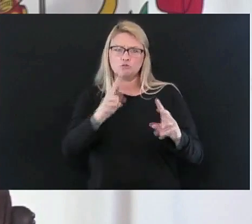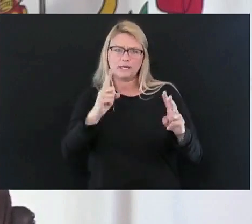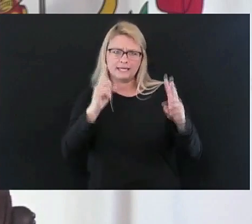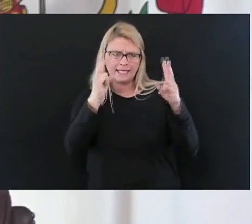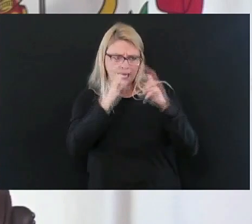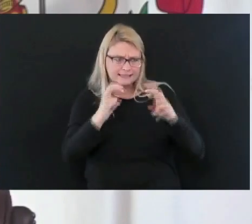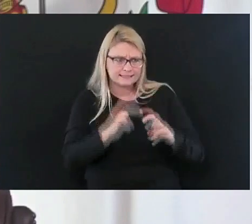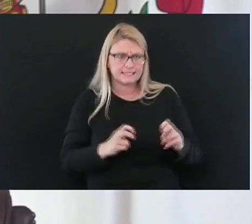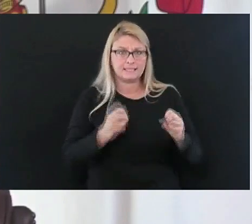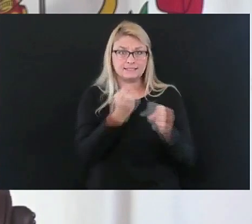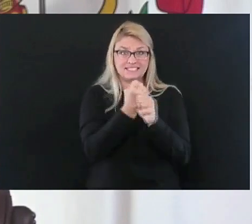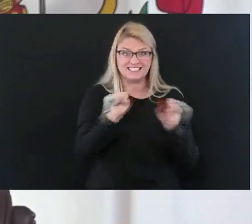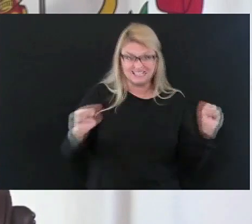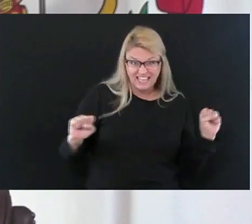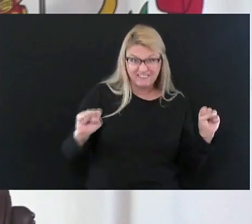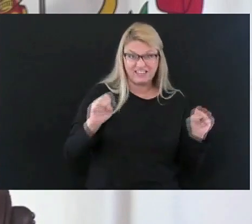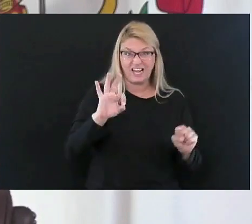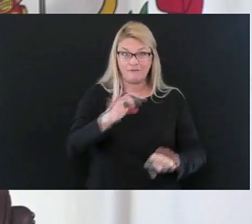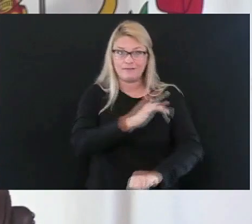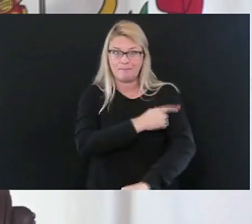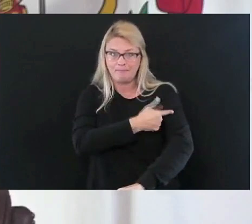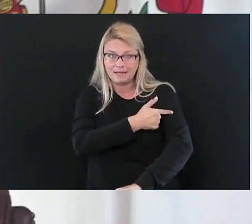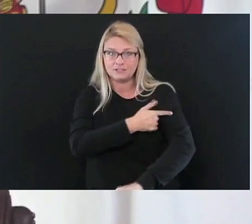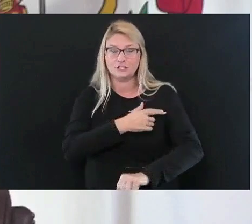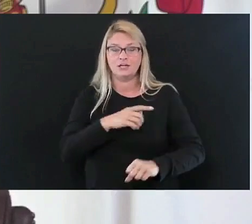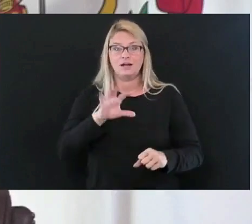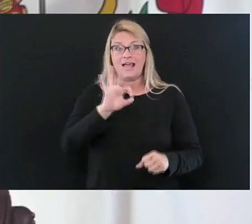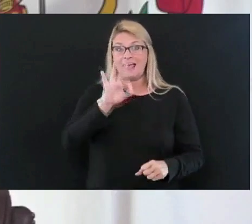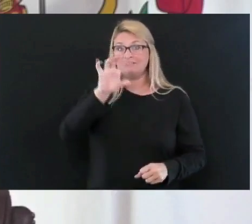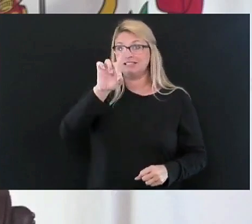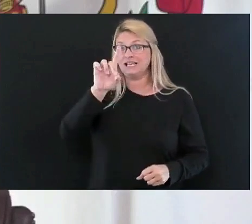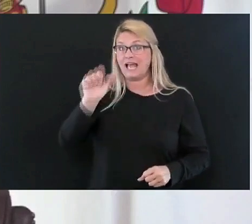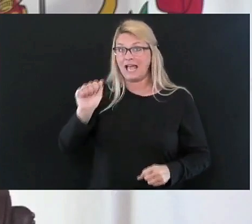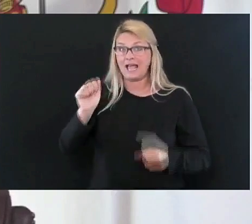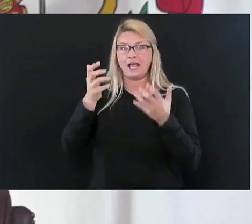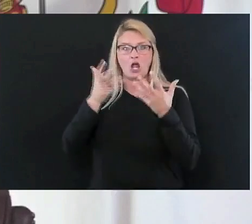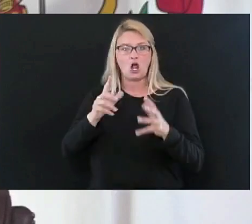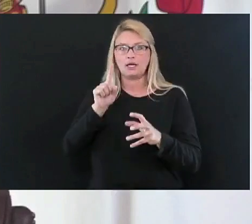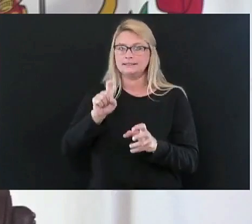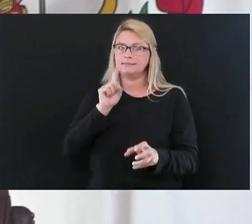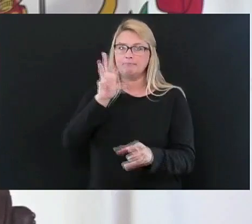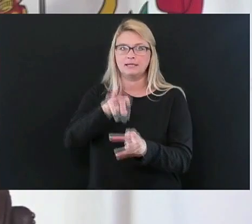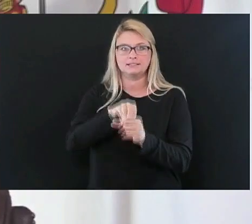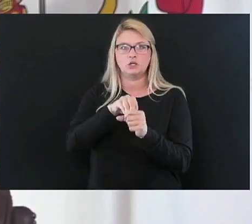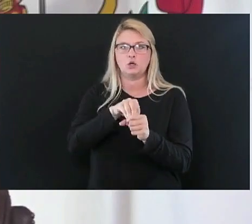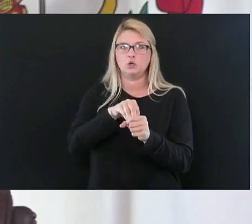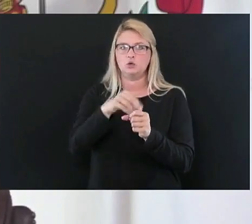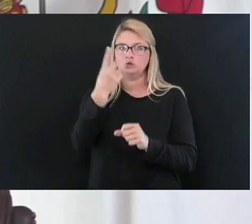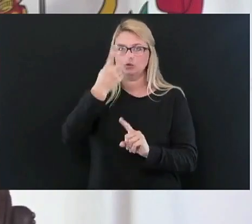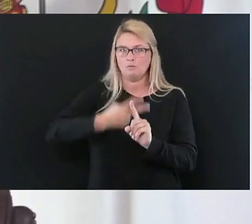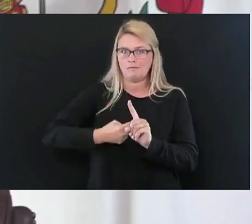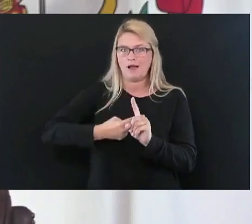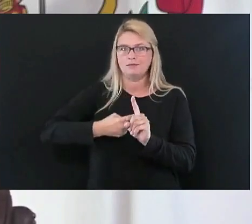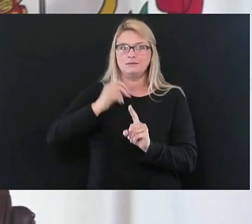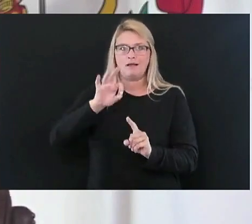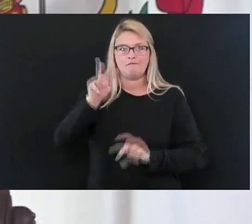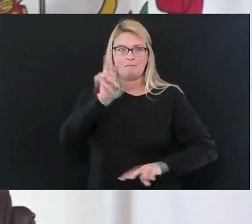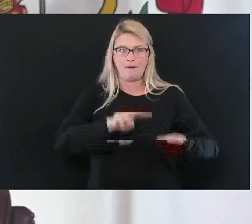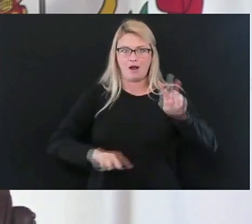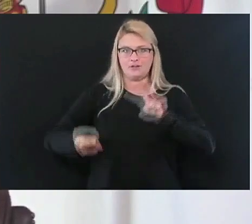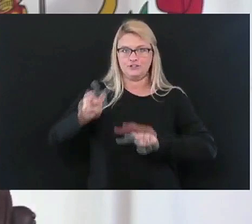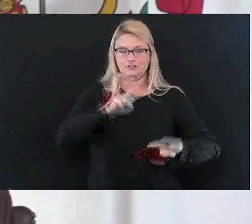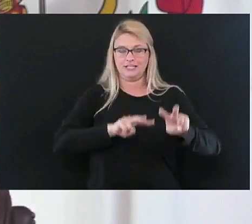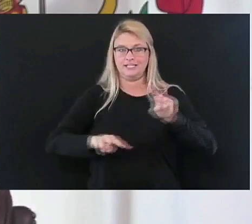vaccine, which the Food and Drug Administration says must include 2 months of monitoring